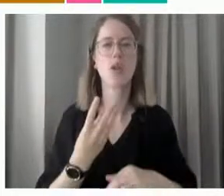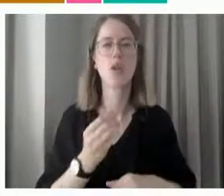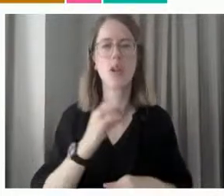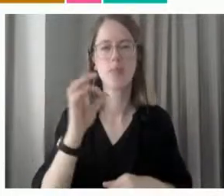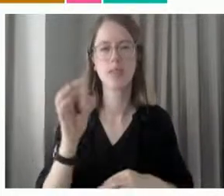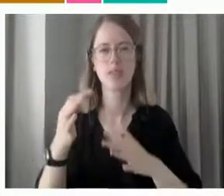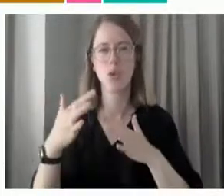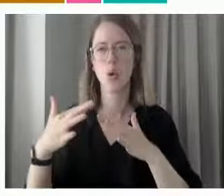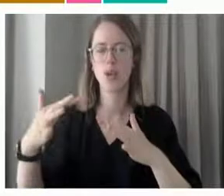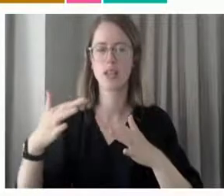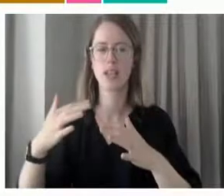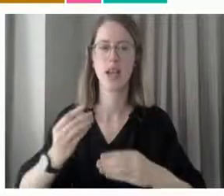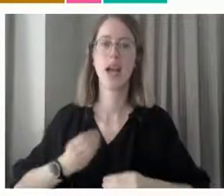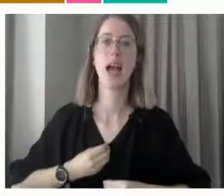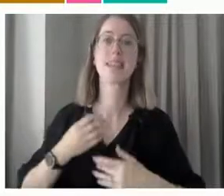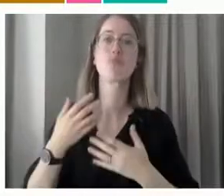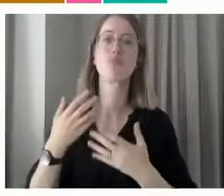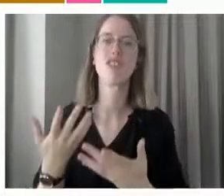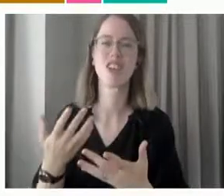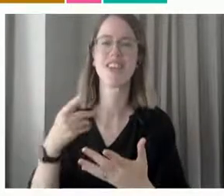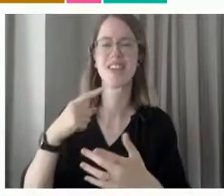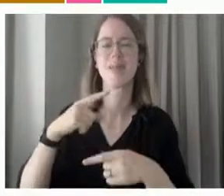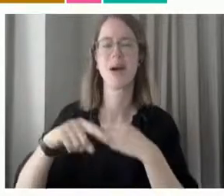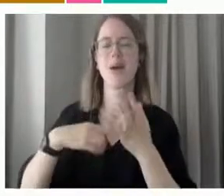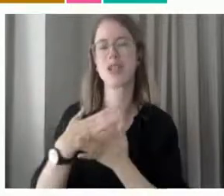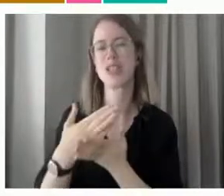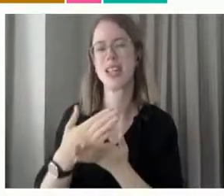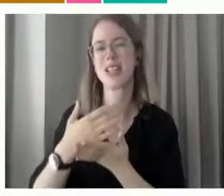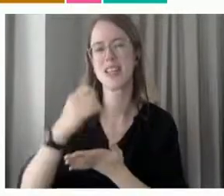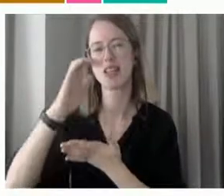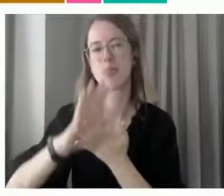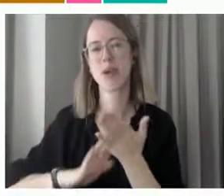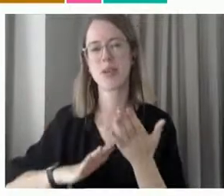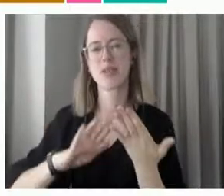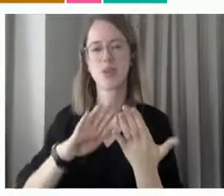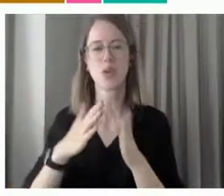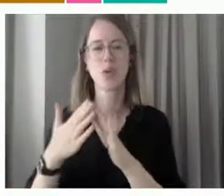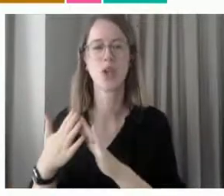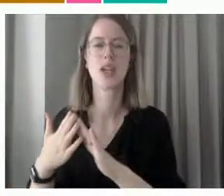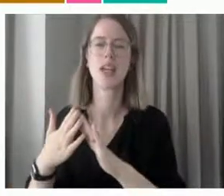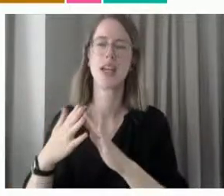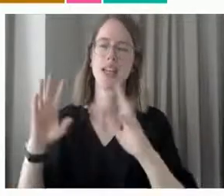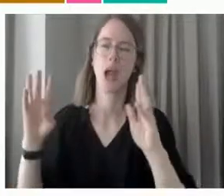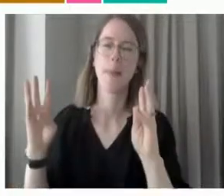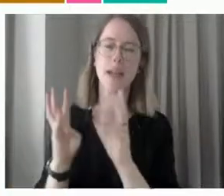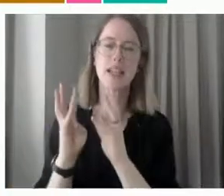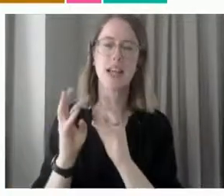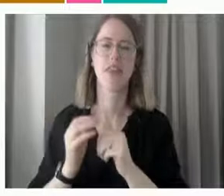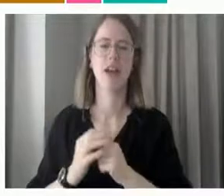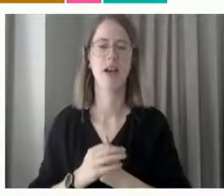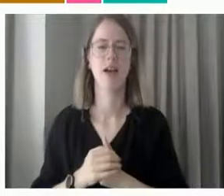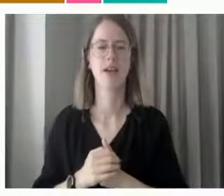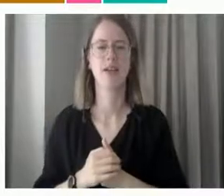are expression, which is all about that shared experience, all about the community coming together. So this is about